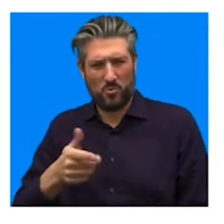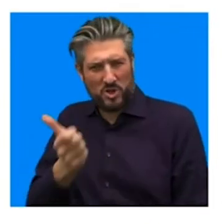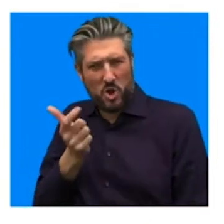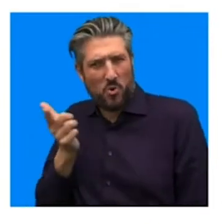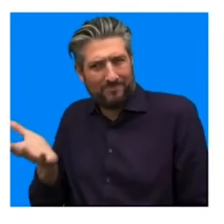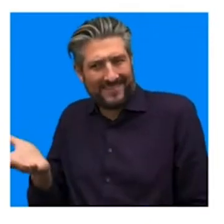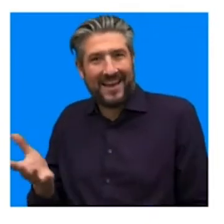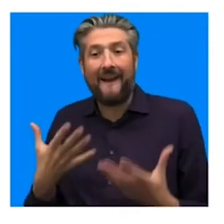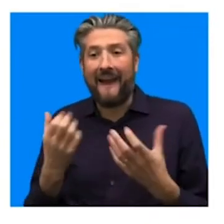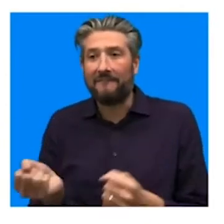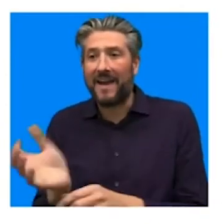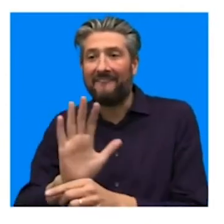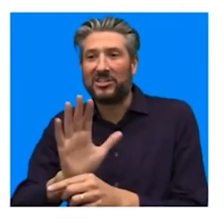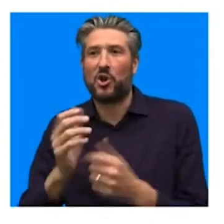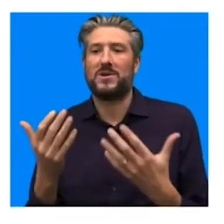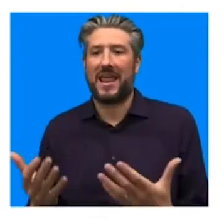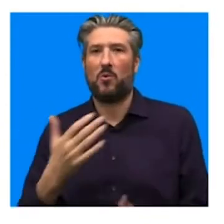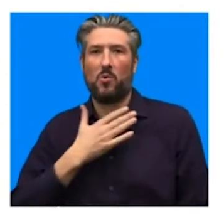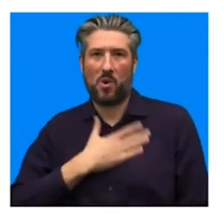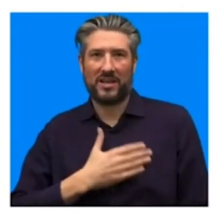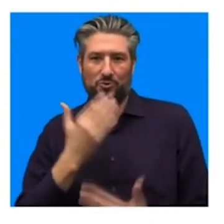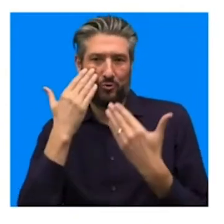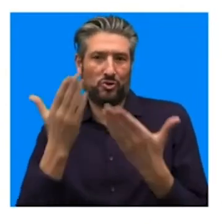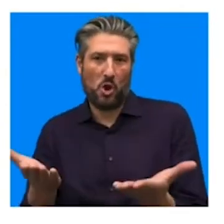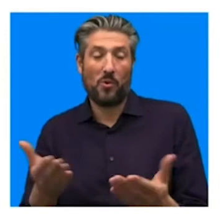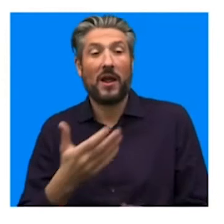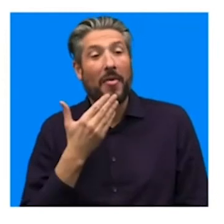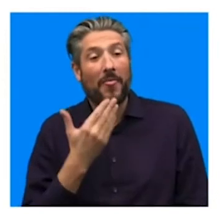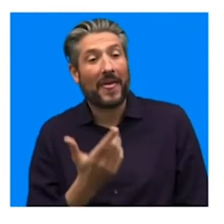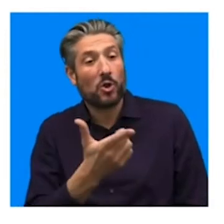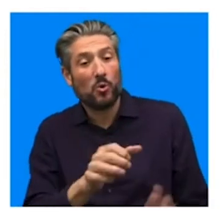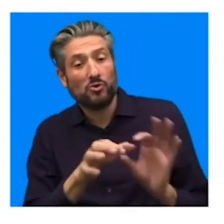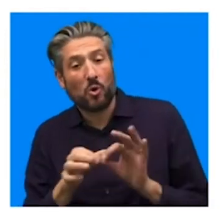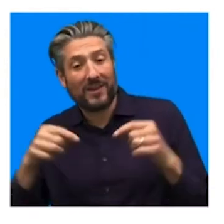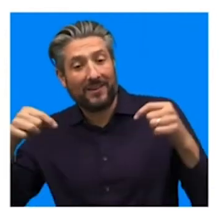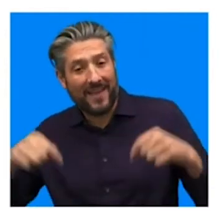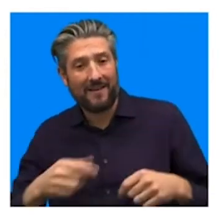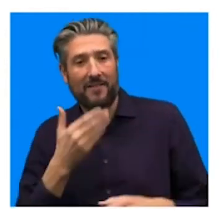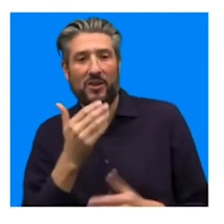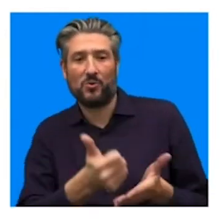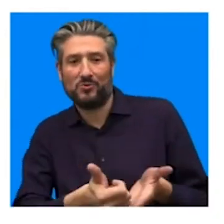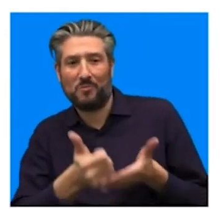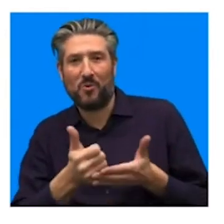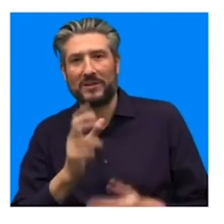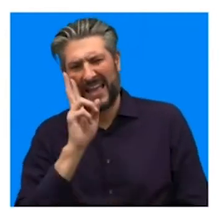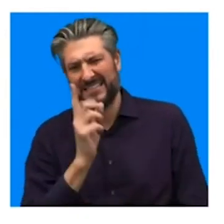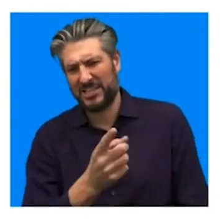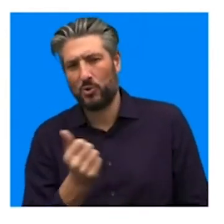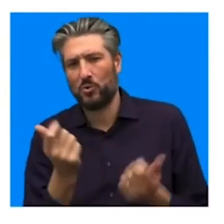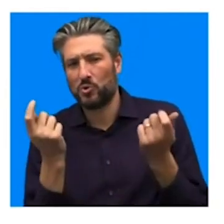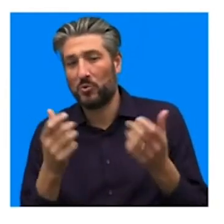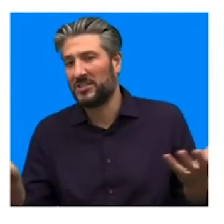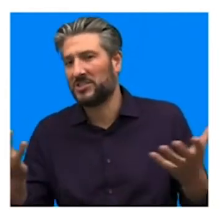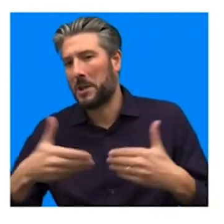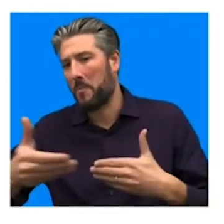video to show us out. But thank you so much for joining us, and thank you so much for your support. And I'm sure I'll see you soon, somewhere on the internet, if